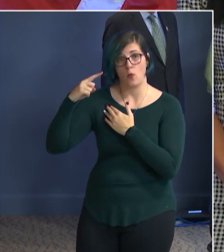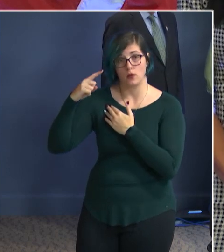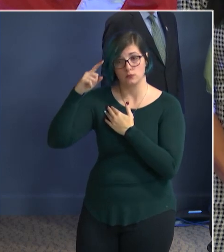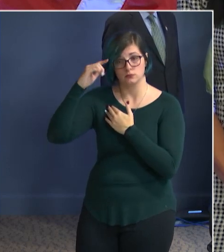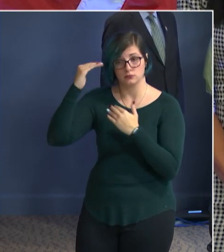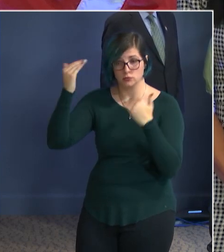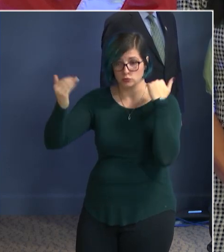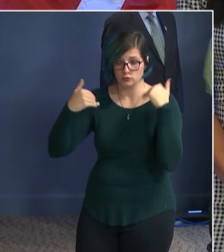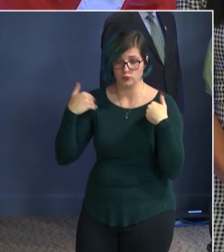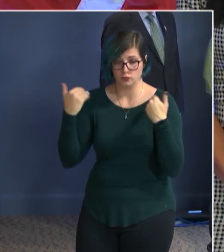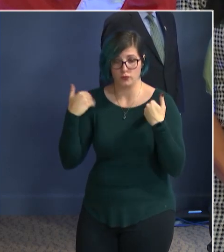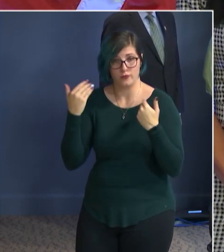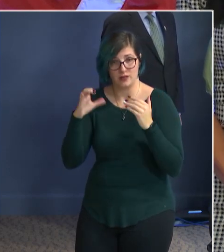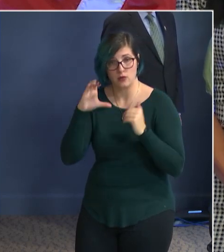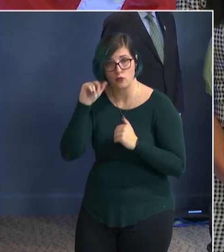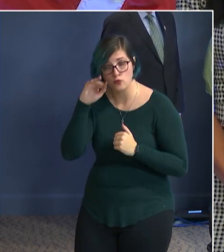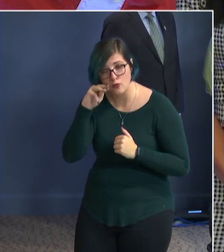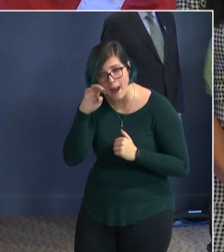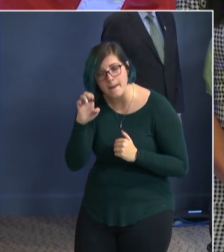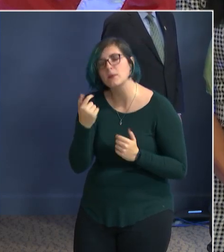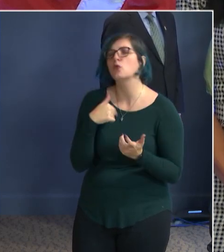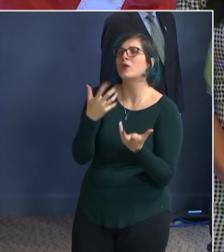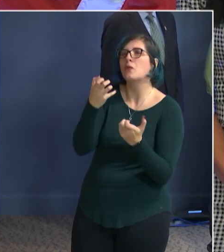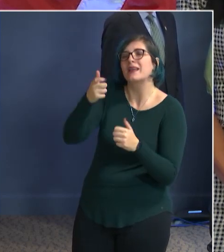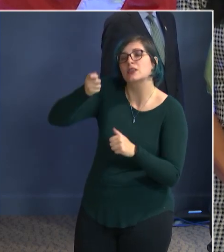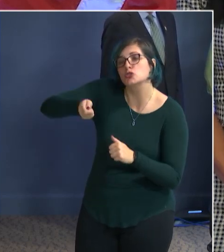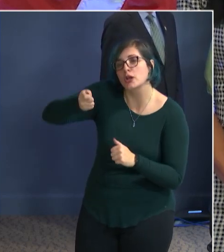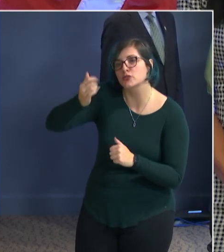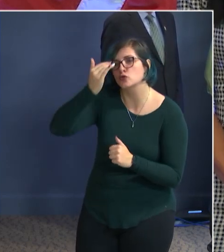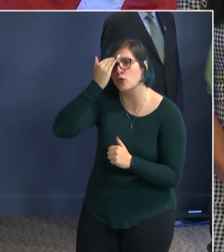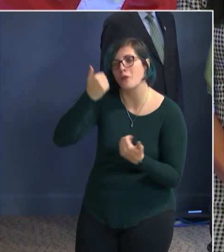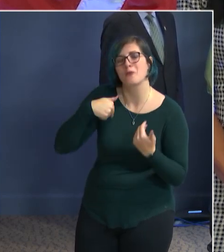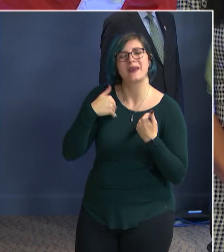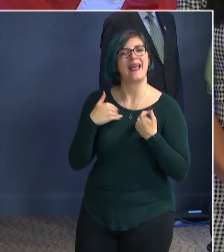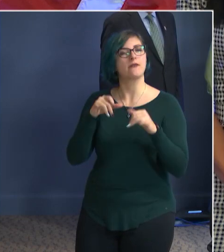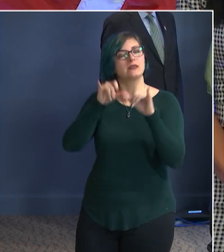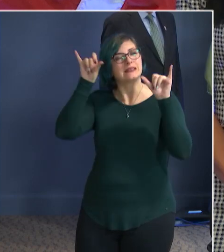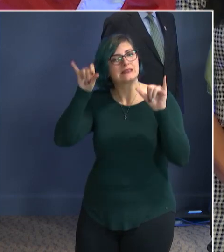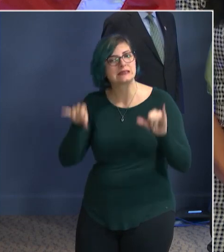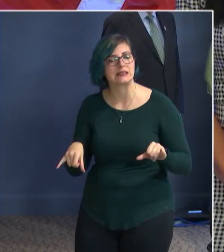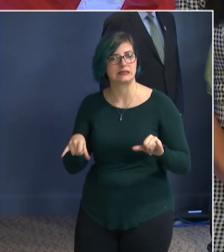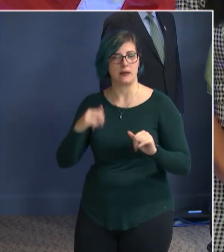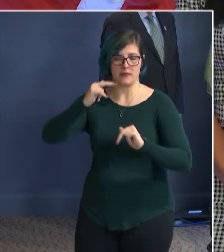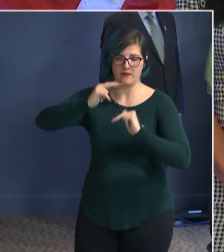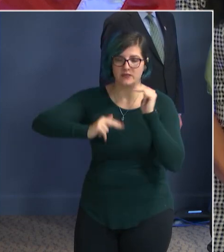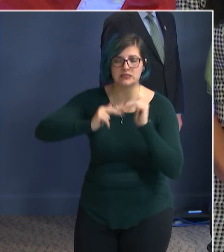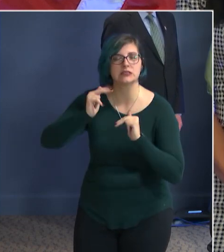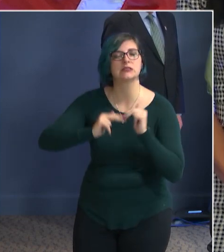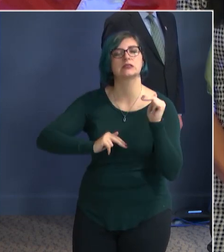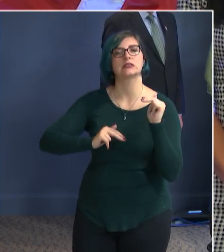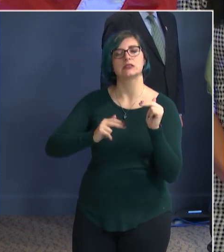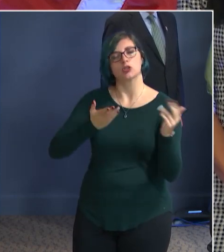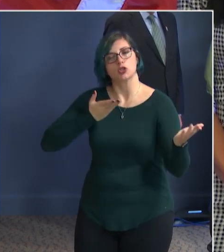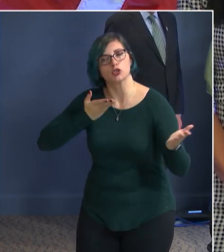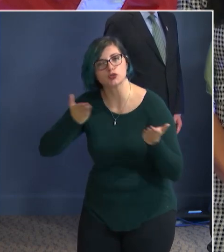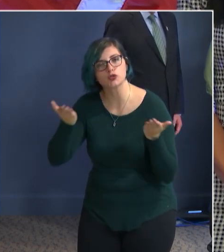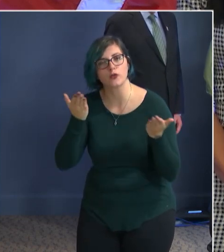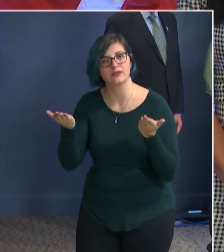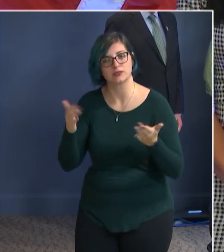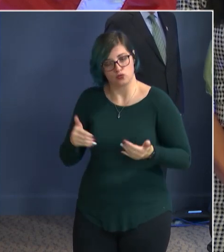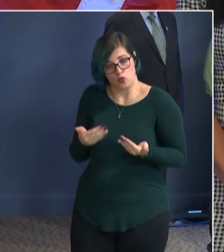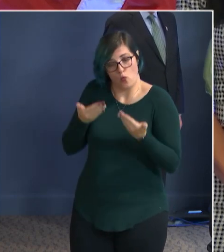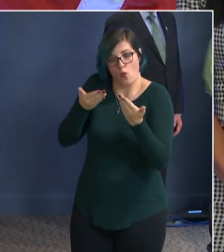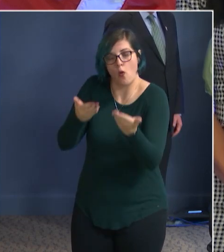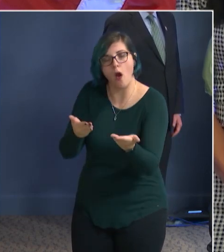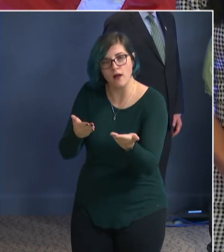district. And we want the judges to know that we have the system, the facilities, and the services to offer